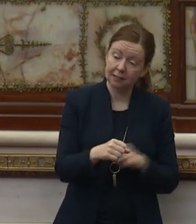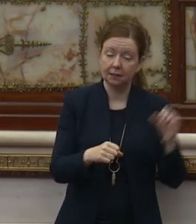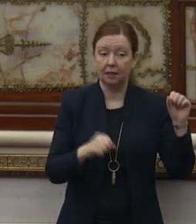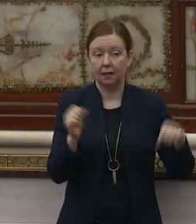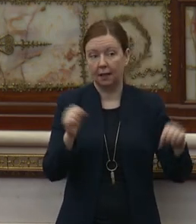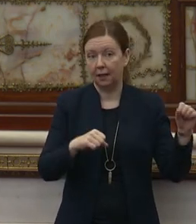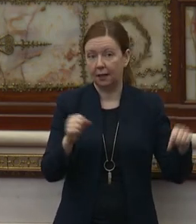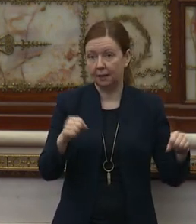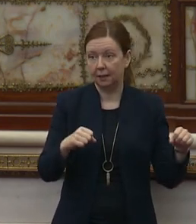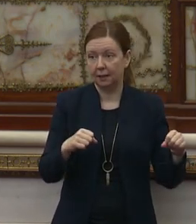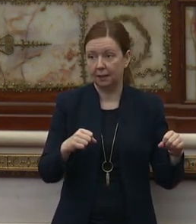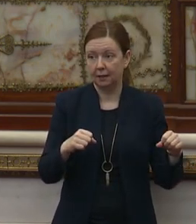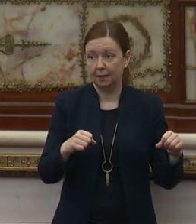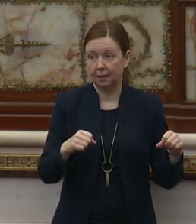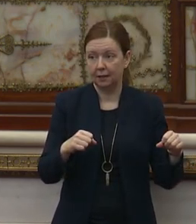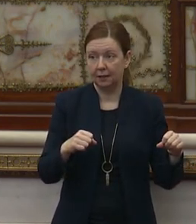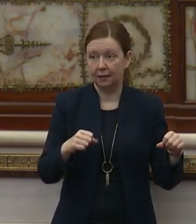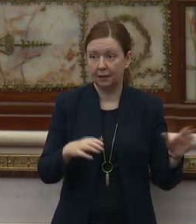aye.